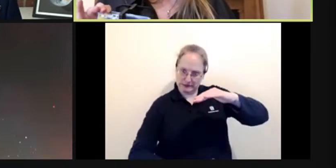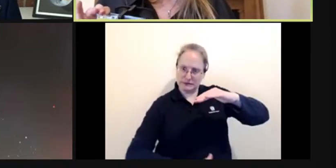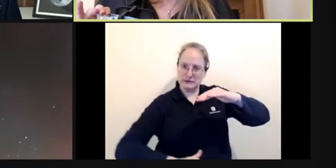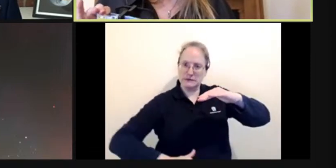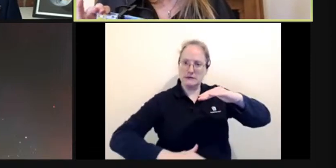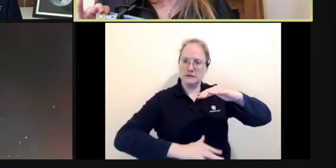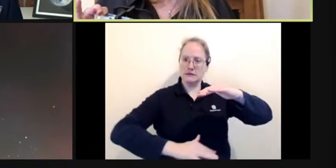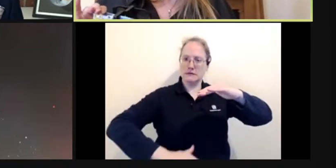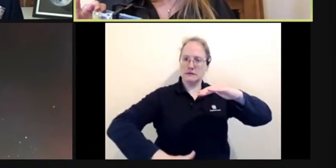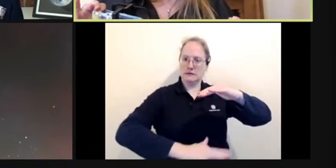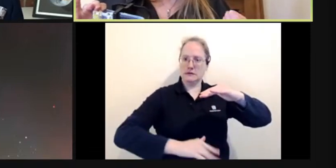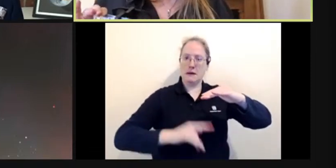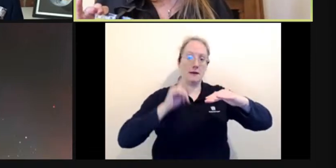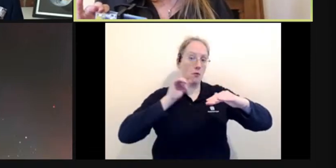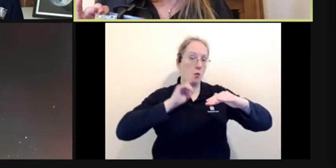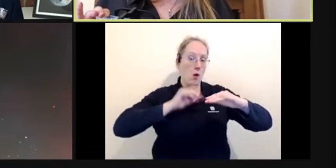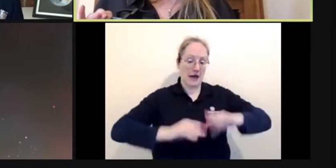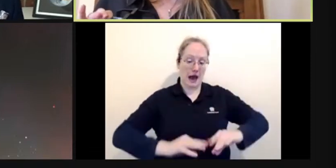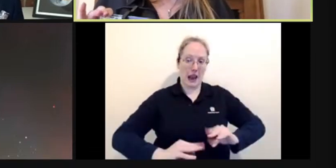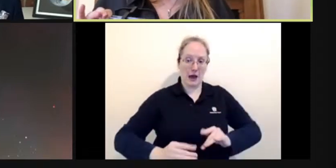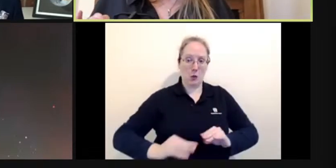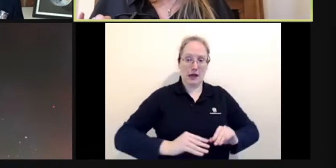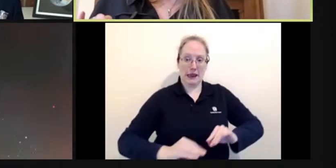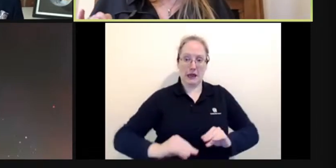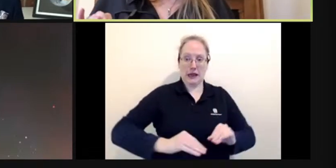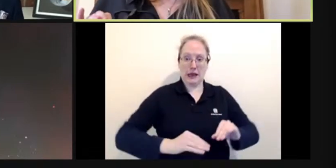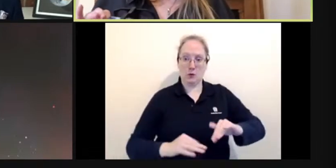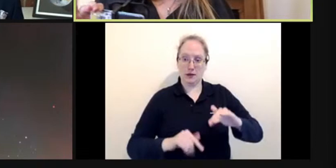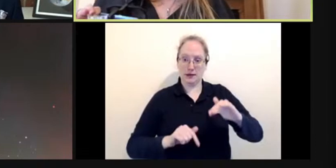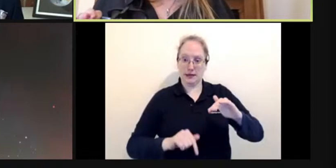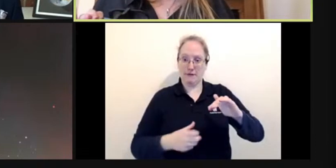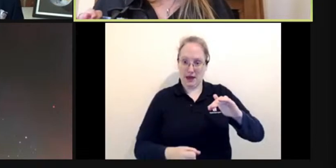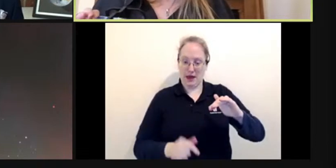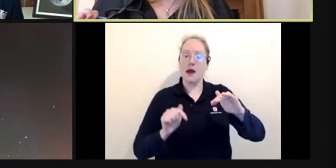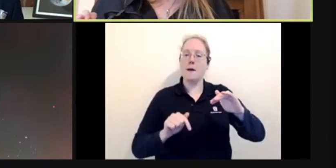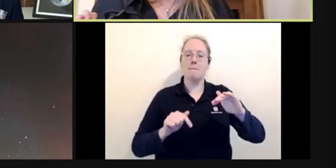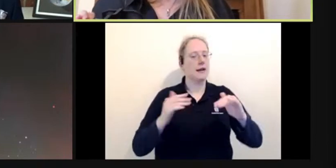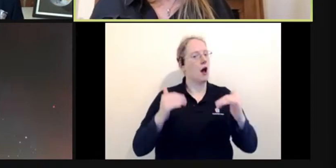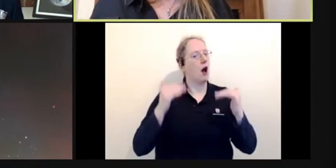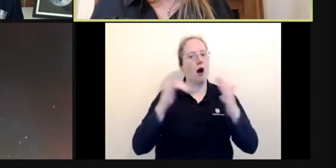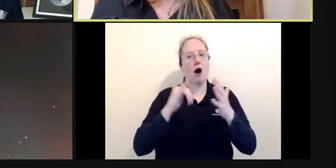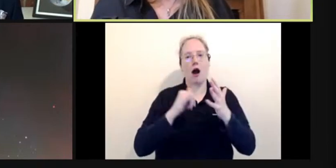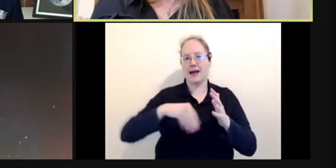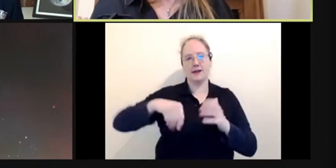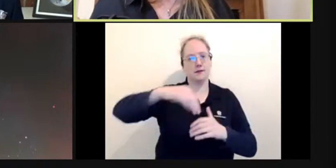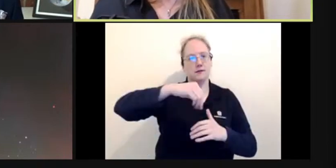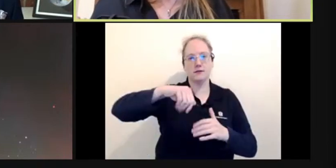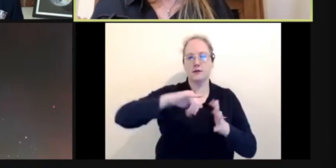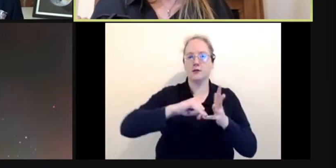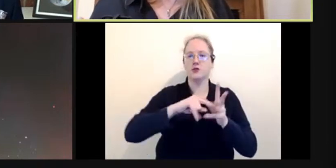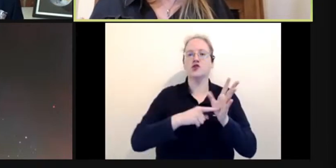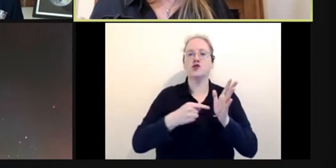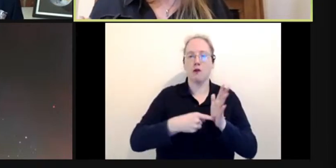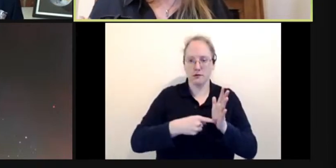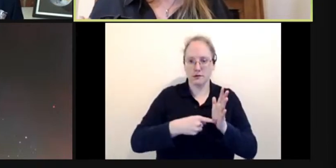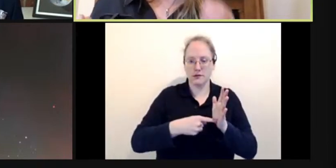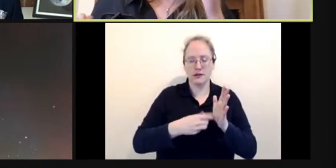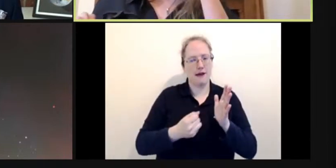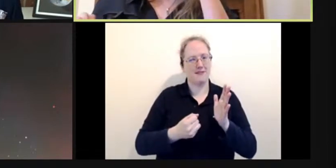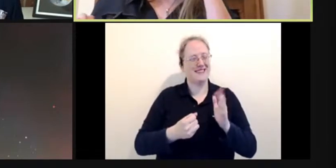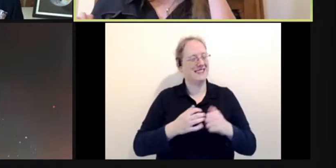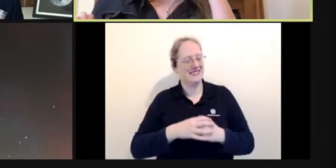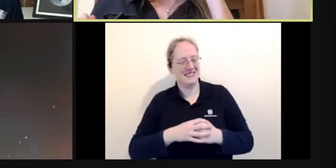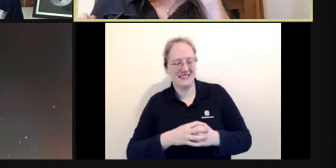of liquid water, but it's so high in salt that we just don't know what would be able to live there because it's much, much